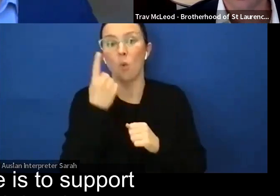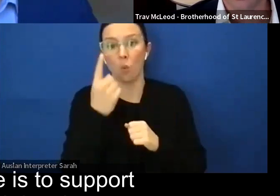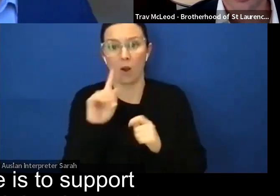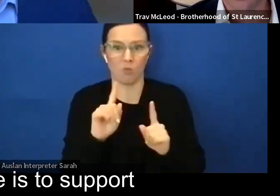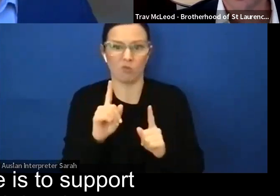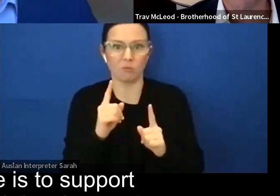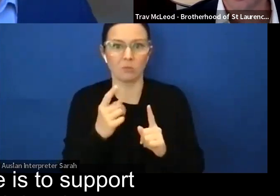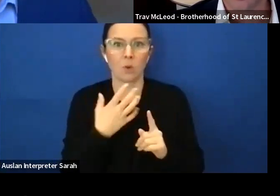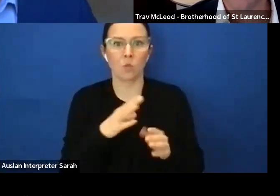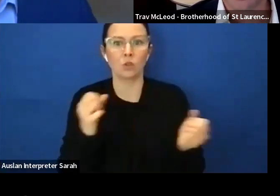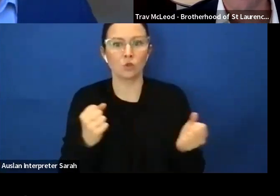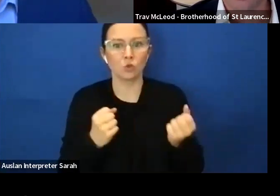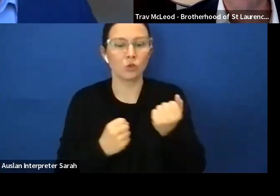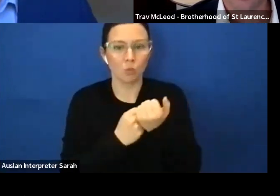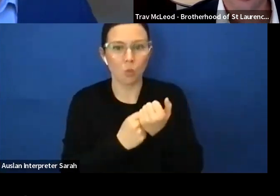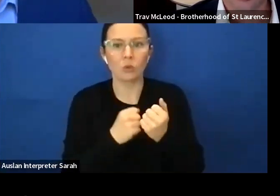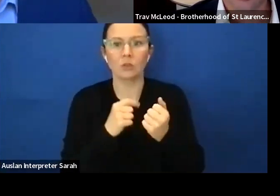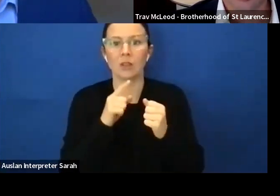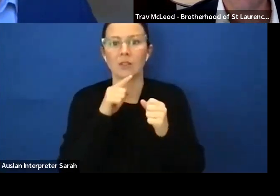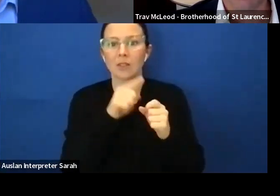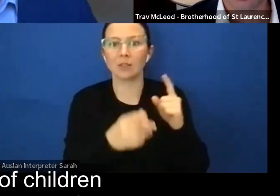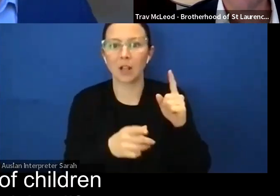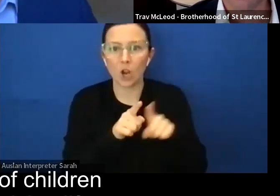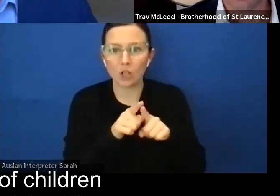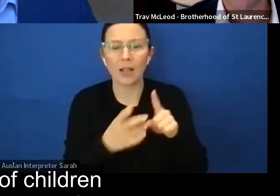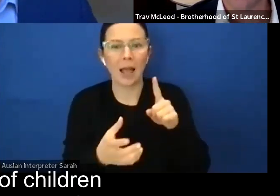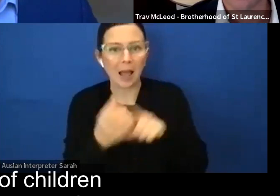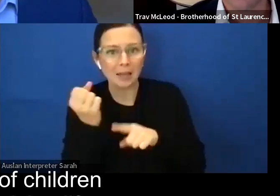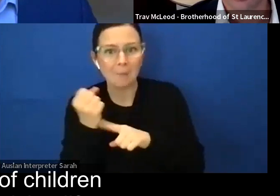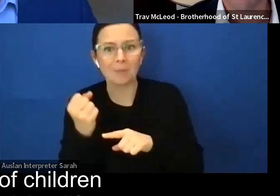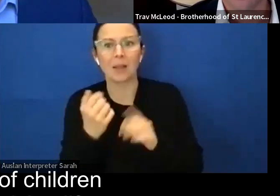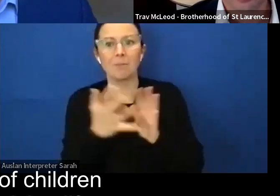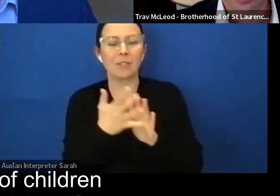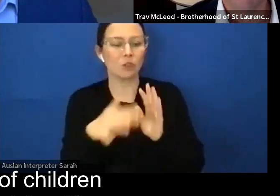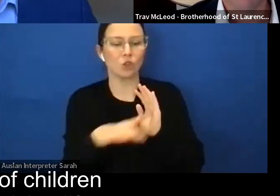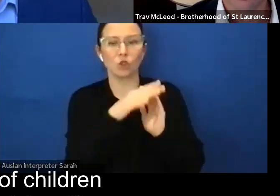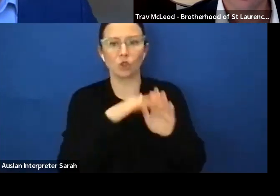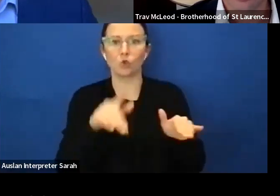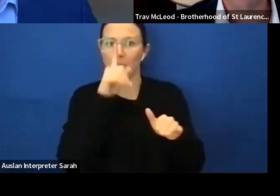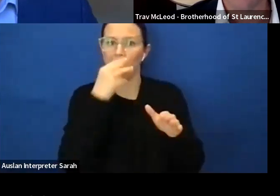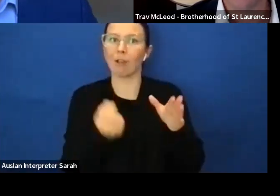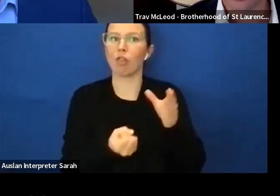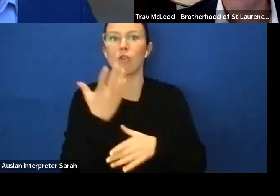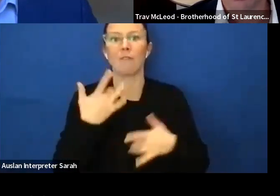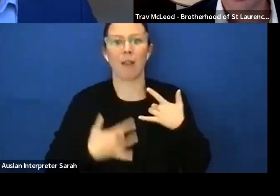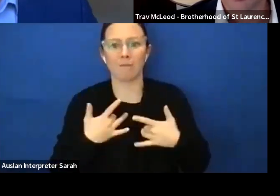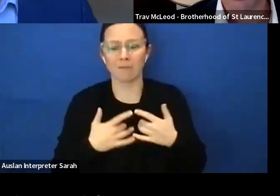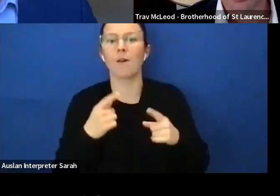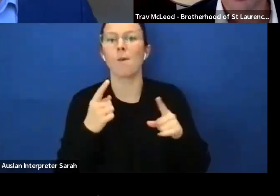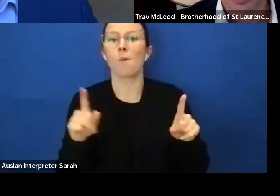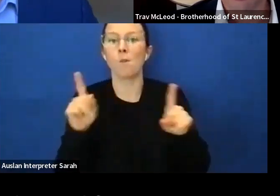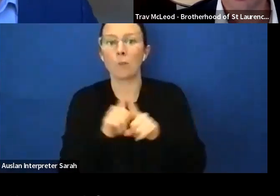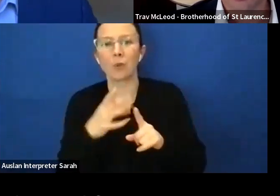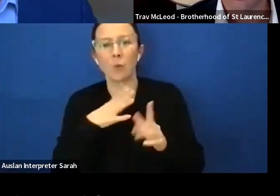support early childhood development and learning and outcomes, the ability of children to live a thriving life. Another is to enable parents